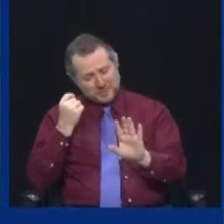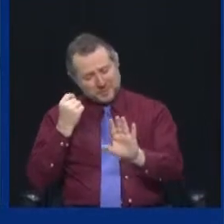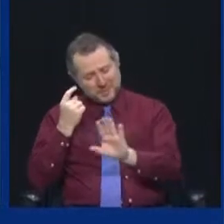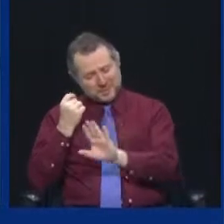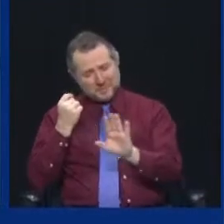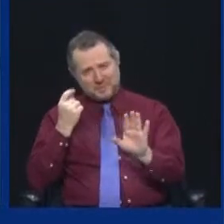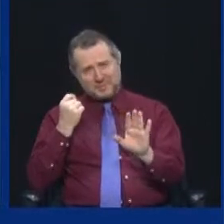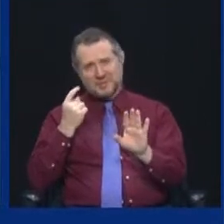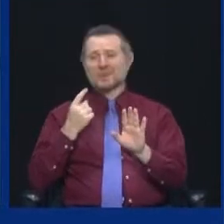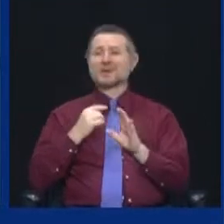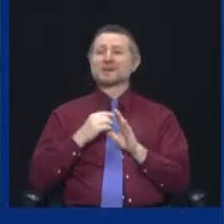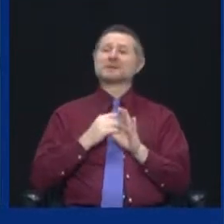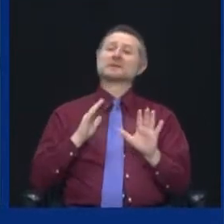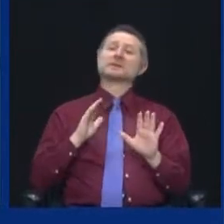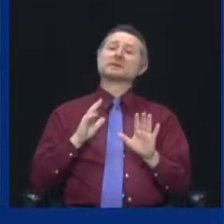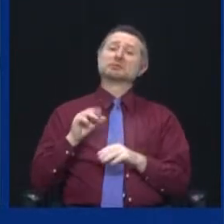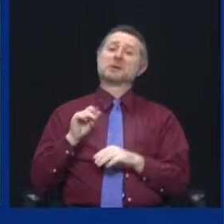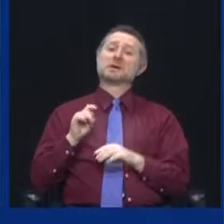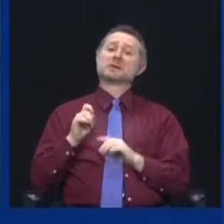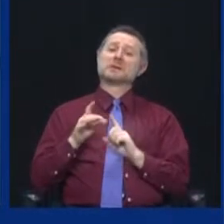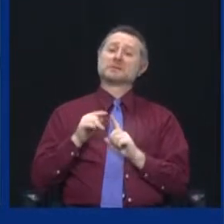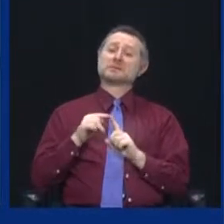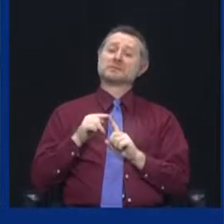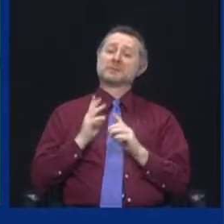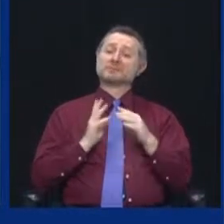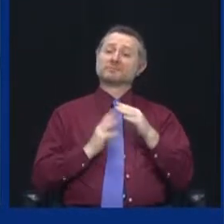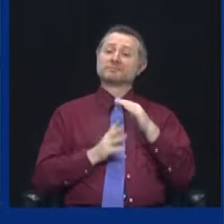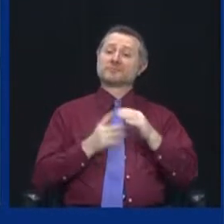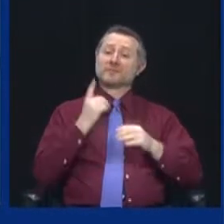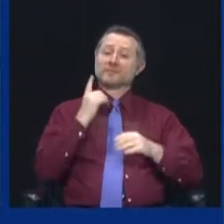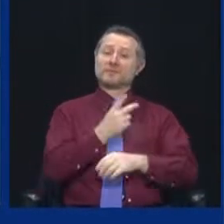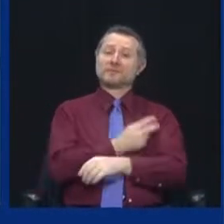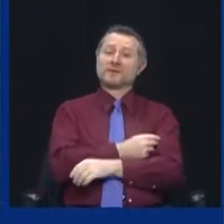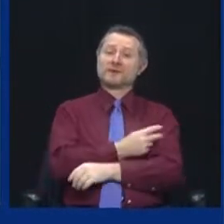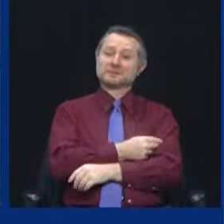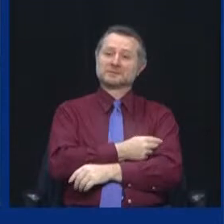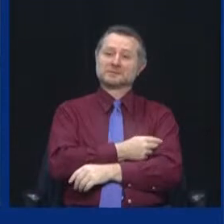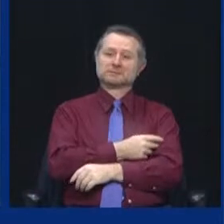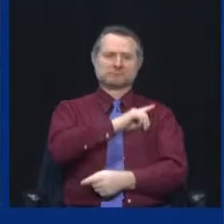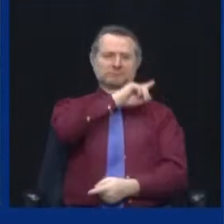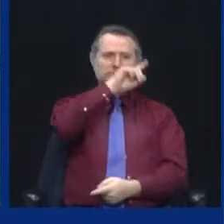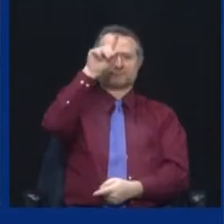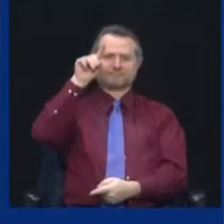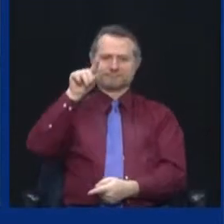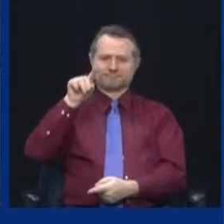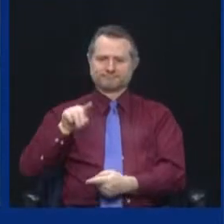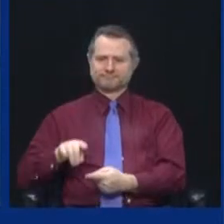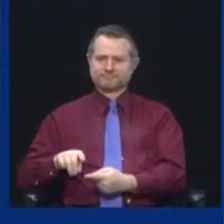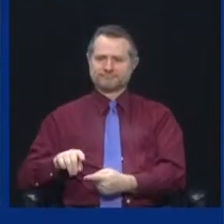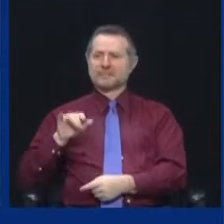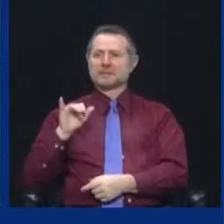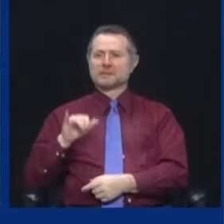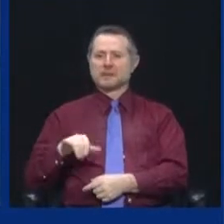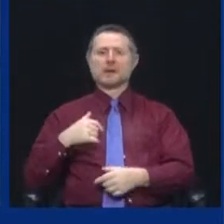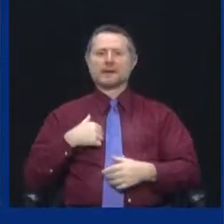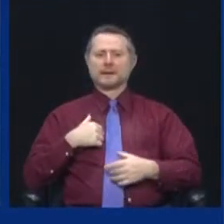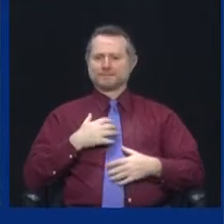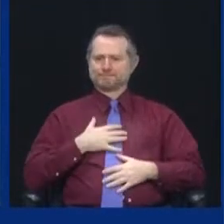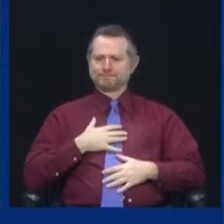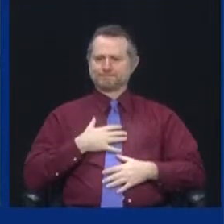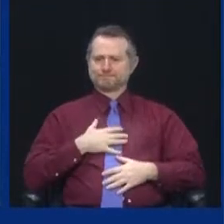the rate of people coming in for vaccinations has declined. That's troubling. It's